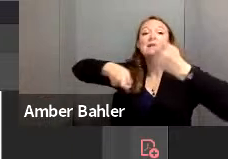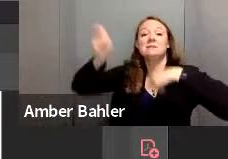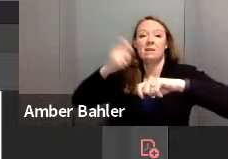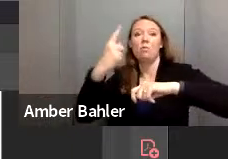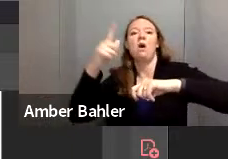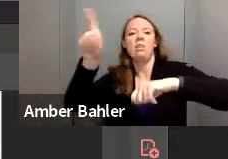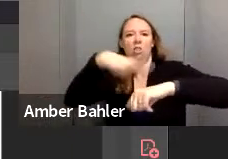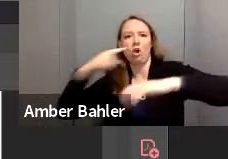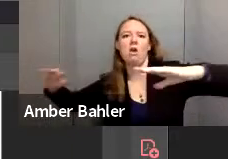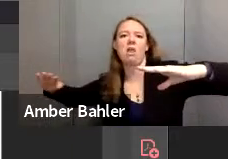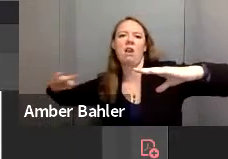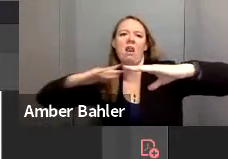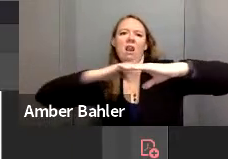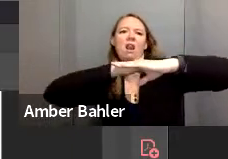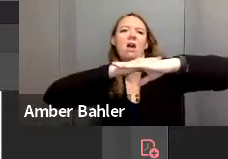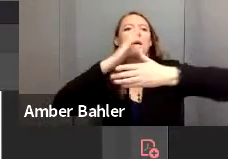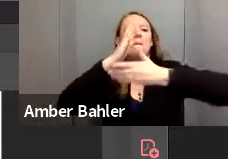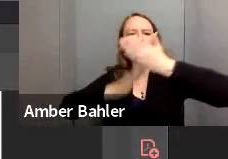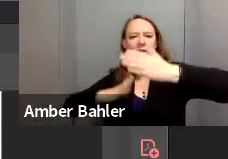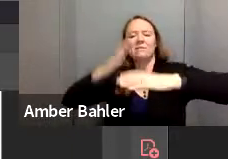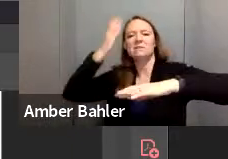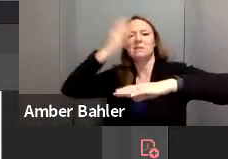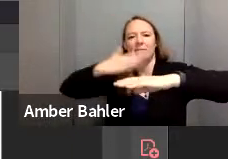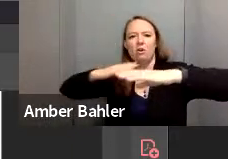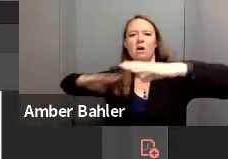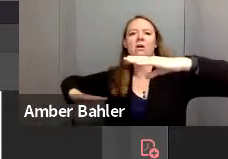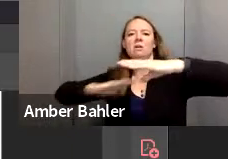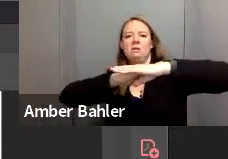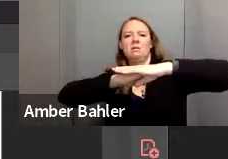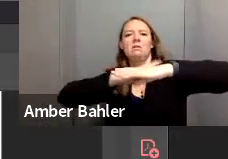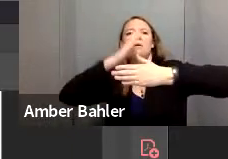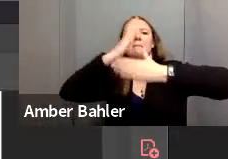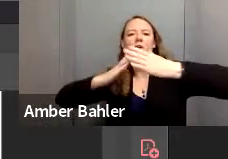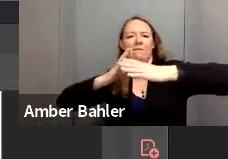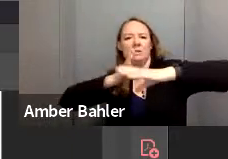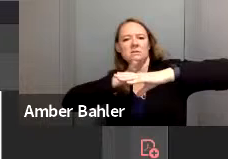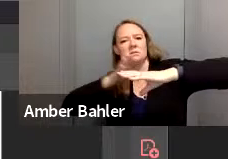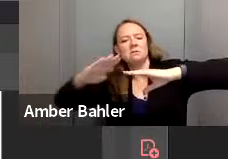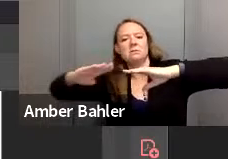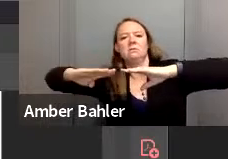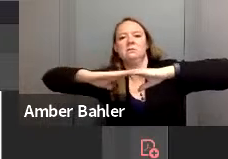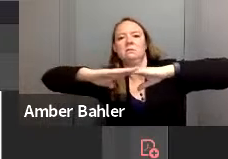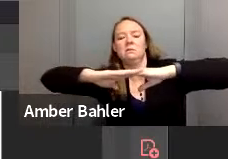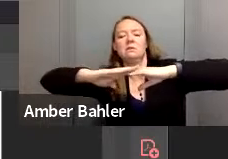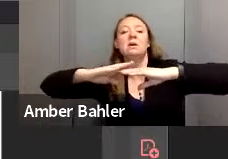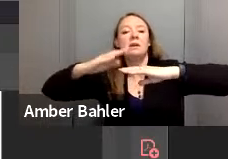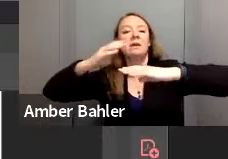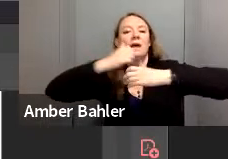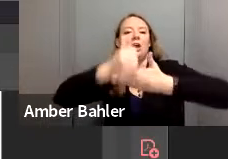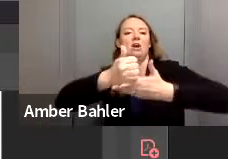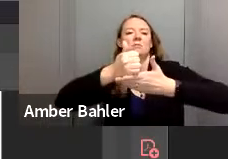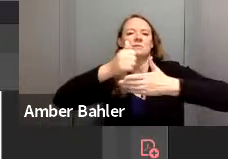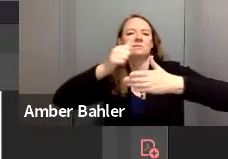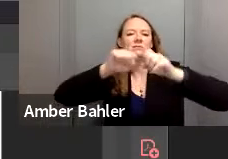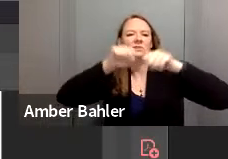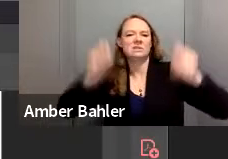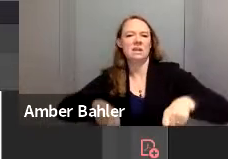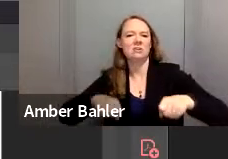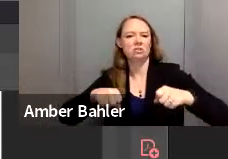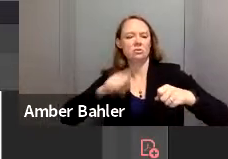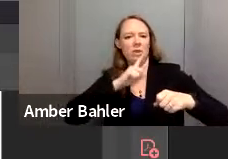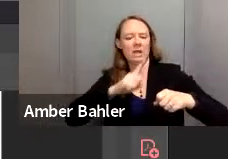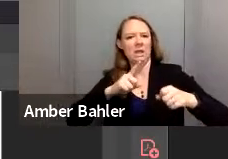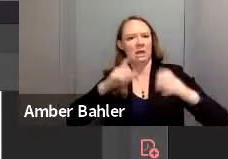platform. It really helps keep the station compact and maximizes the amount of